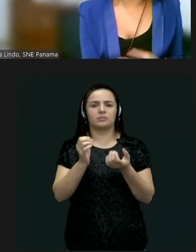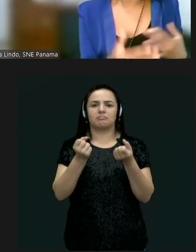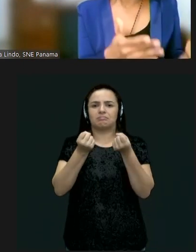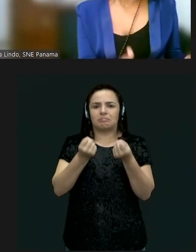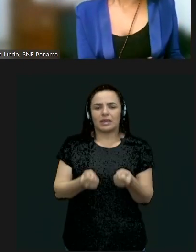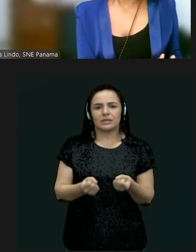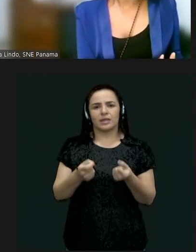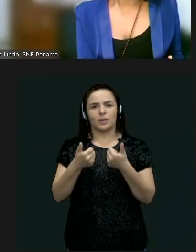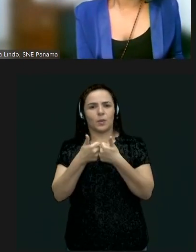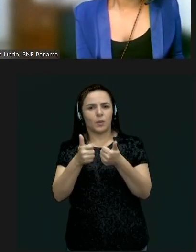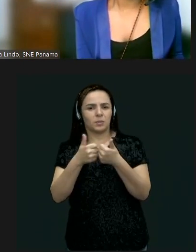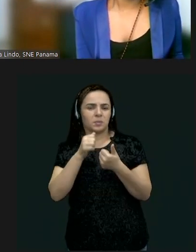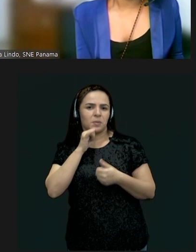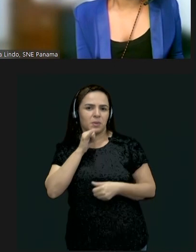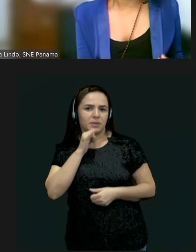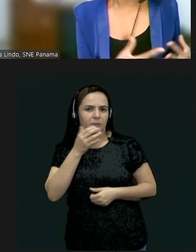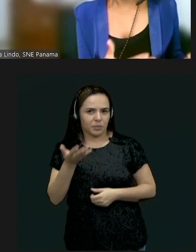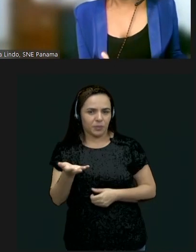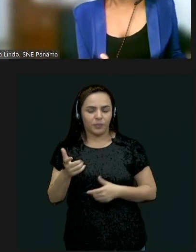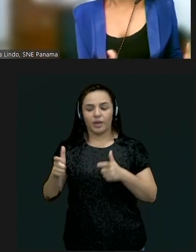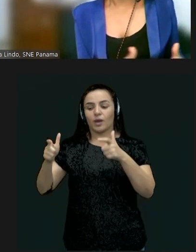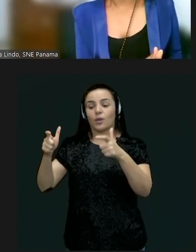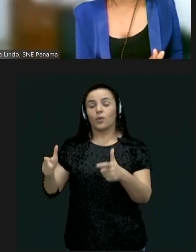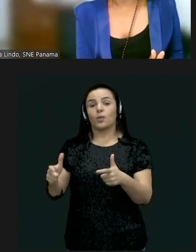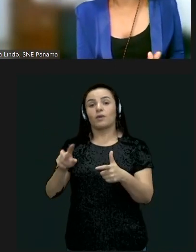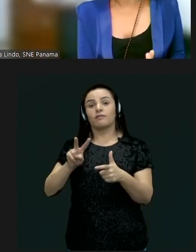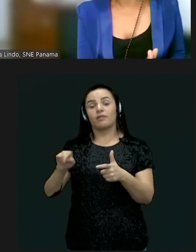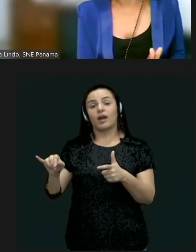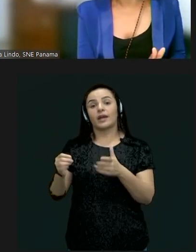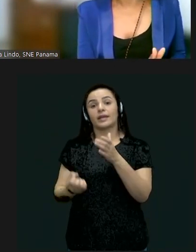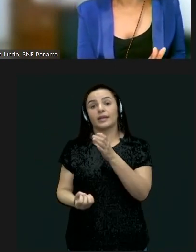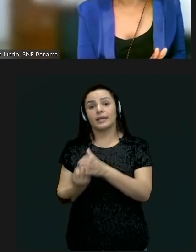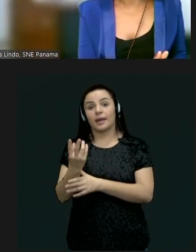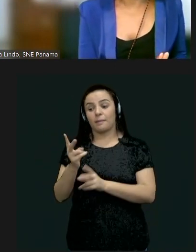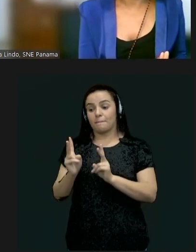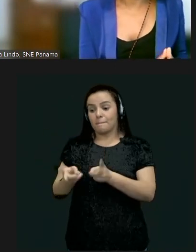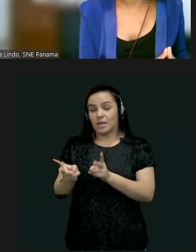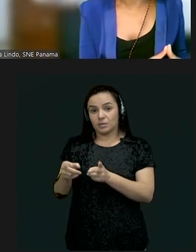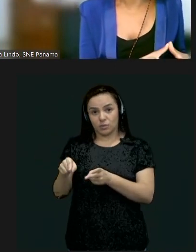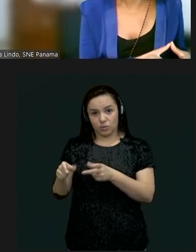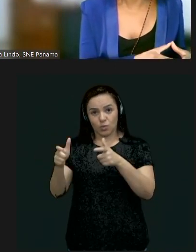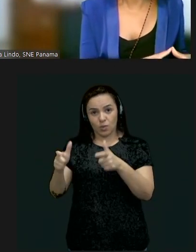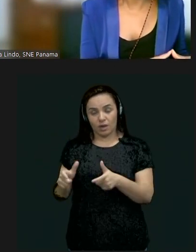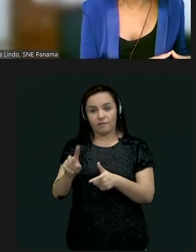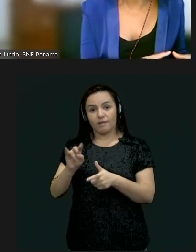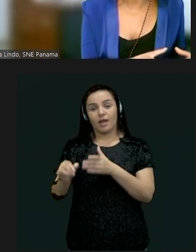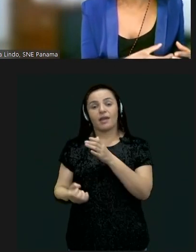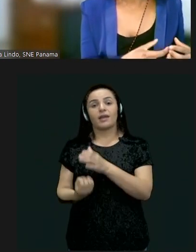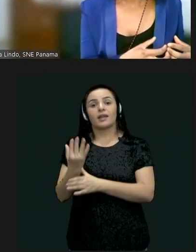important to know that in the same area, we are preparing the creation of a center,